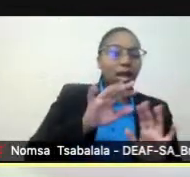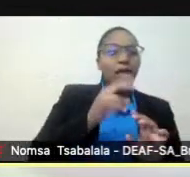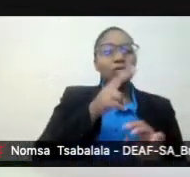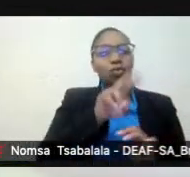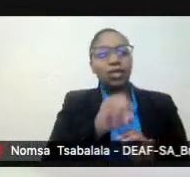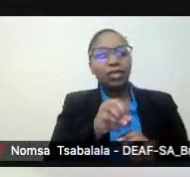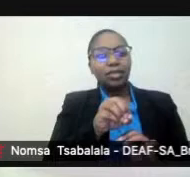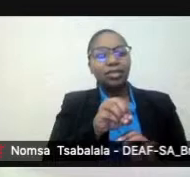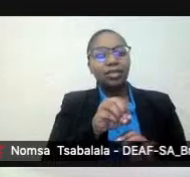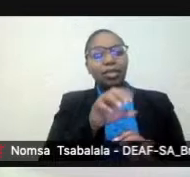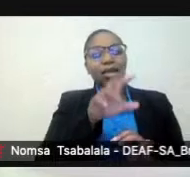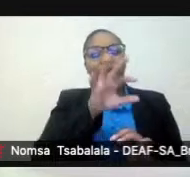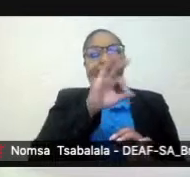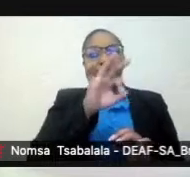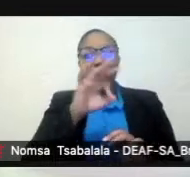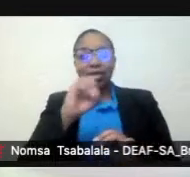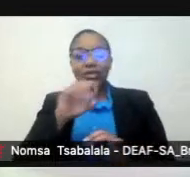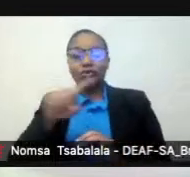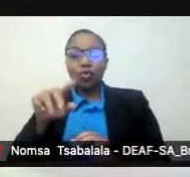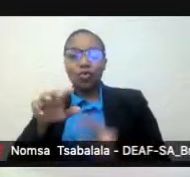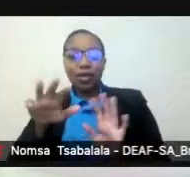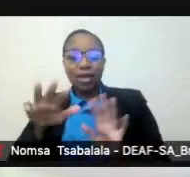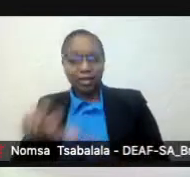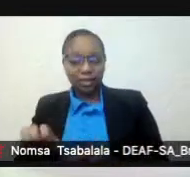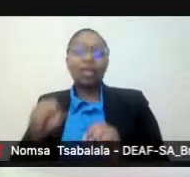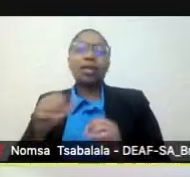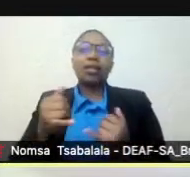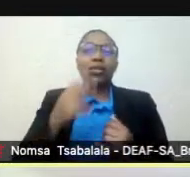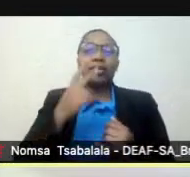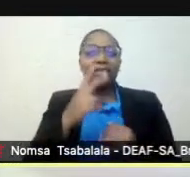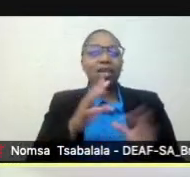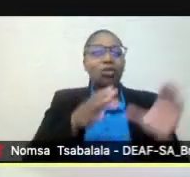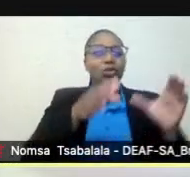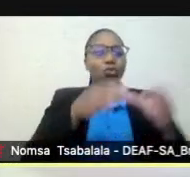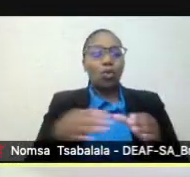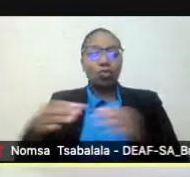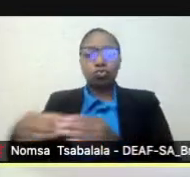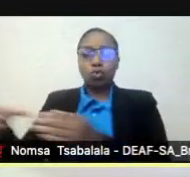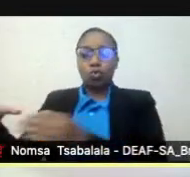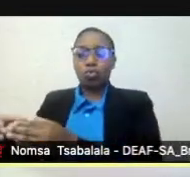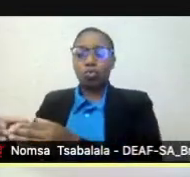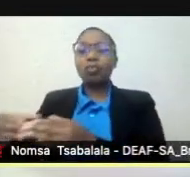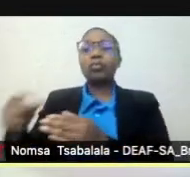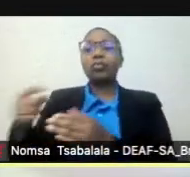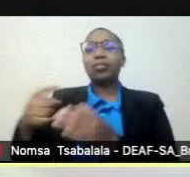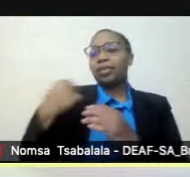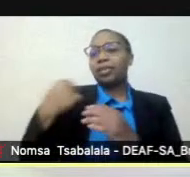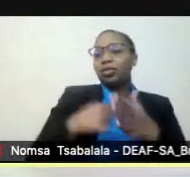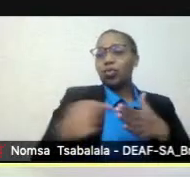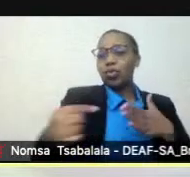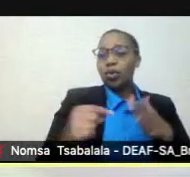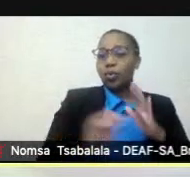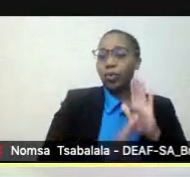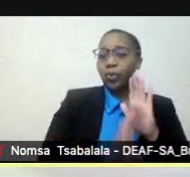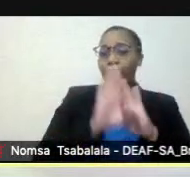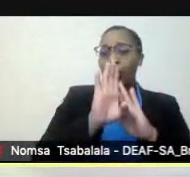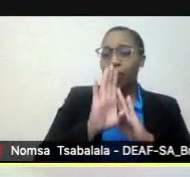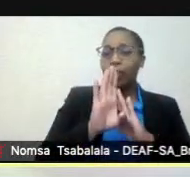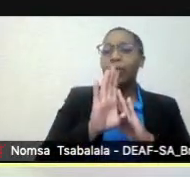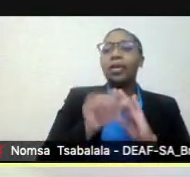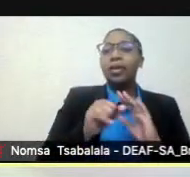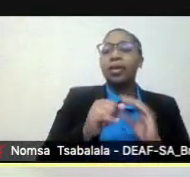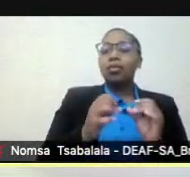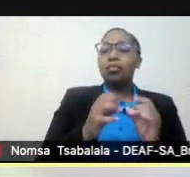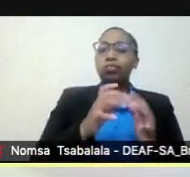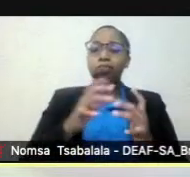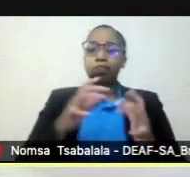39. And so you can really see these are the age groups in the last weeks that have started increasing first and are rapidly increasing. But